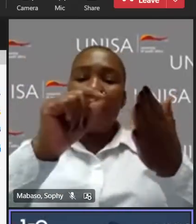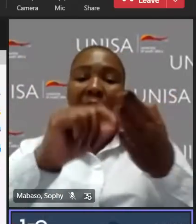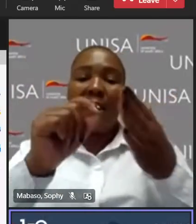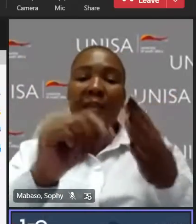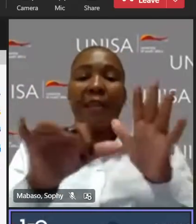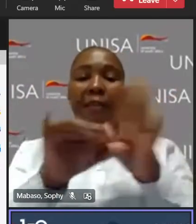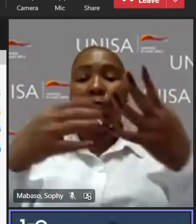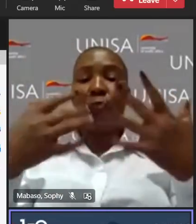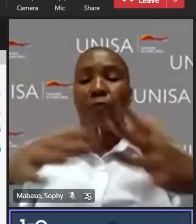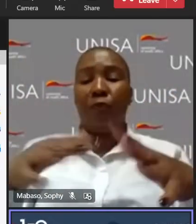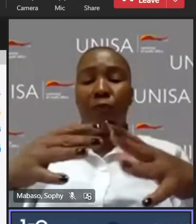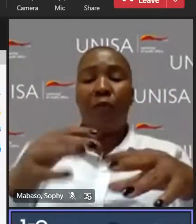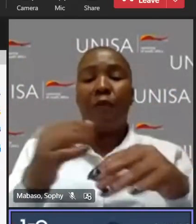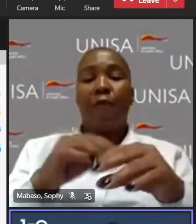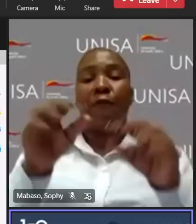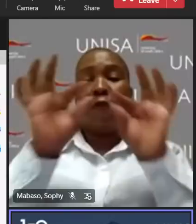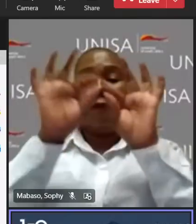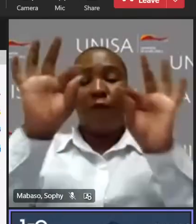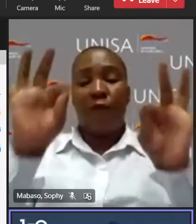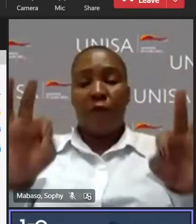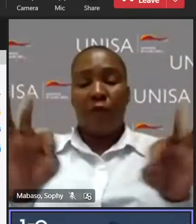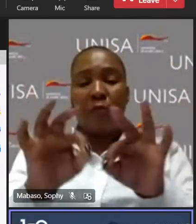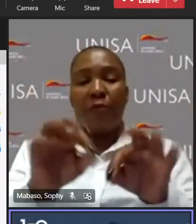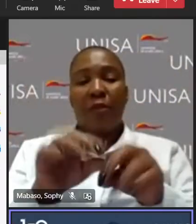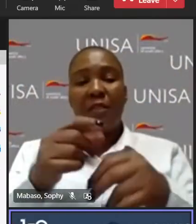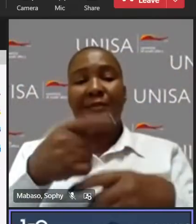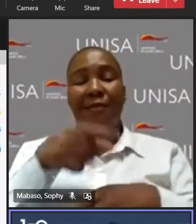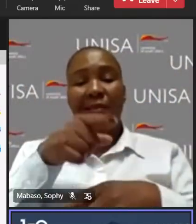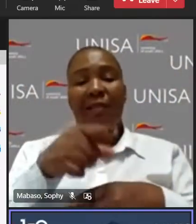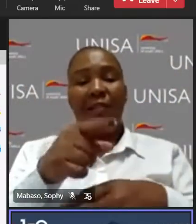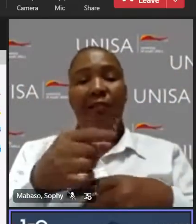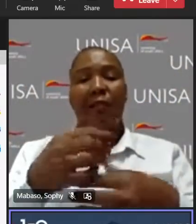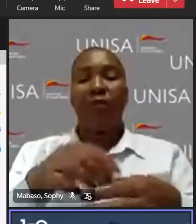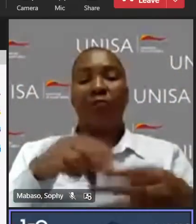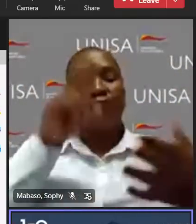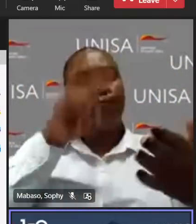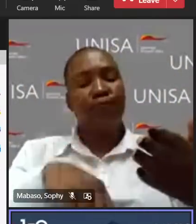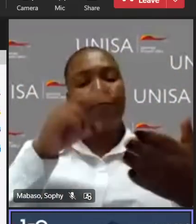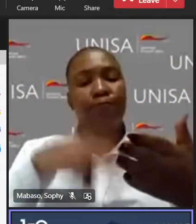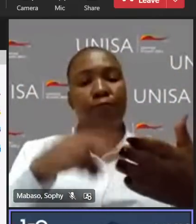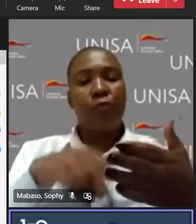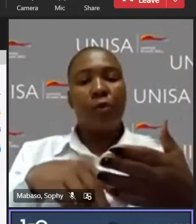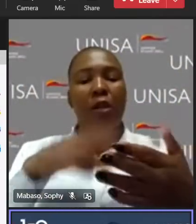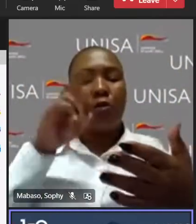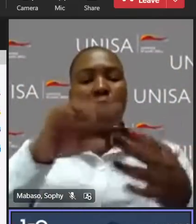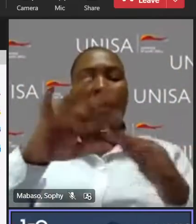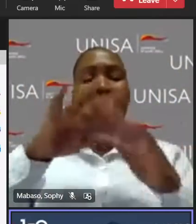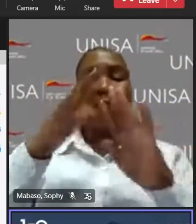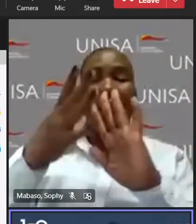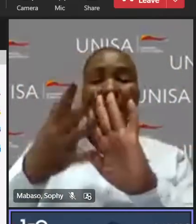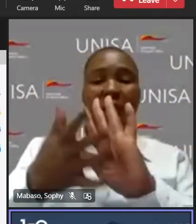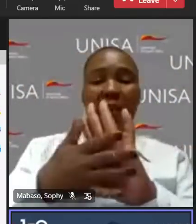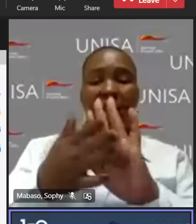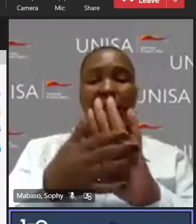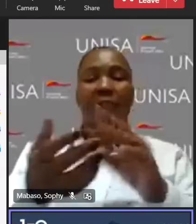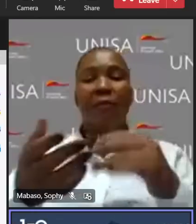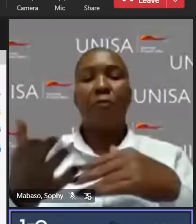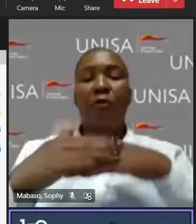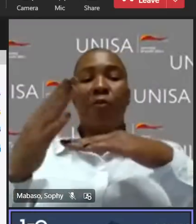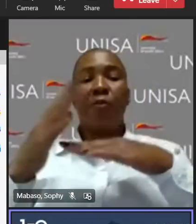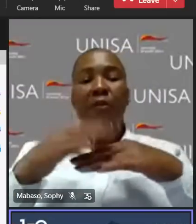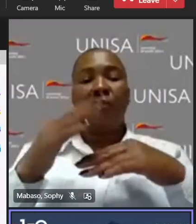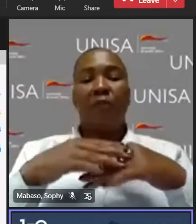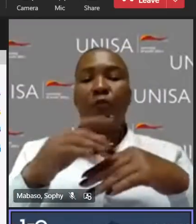submit for approval. It's not automatic. They look at your average, etc., so as to not